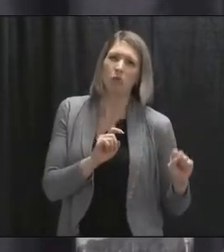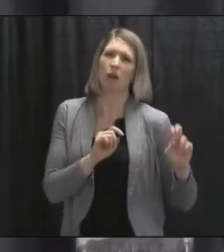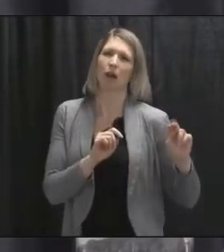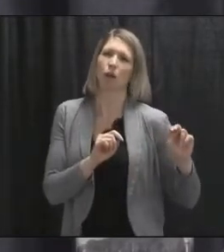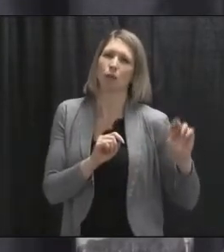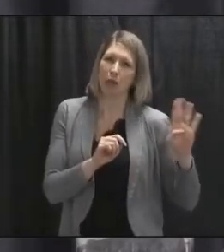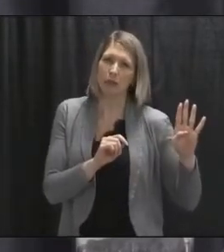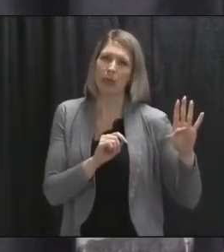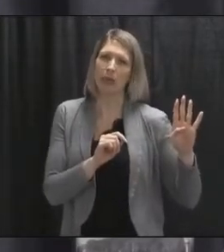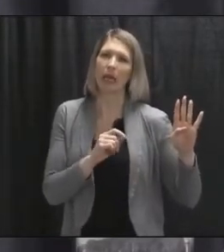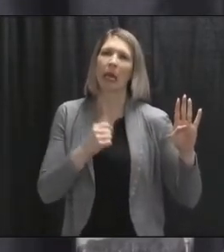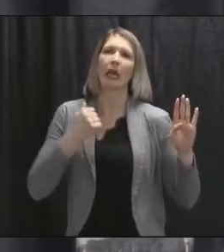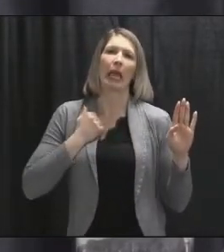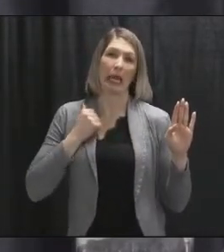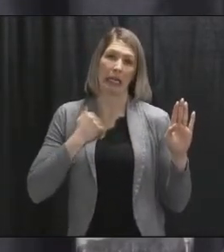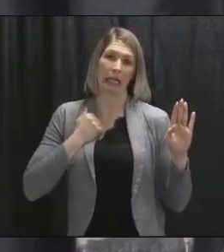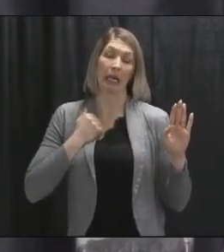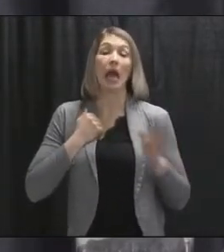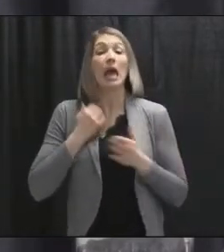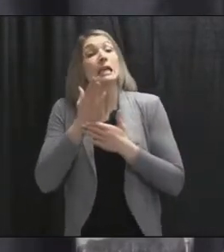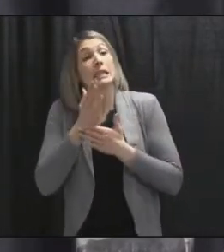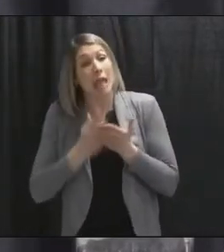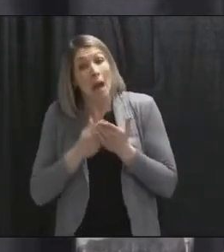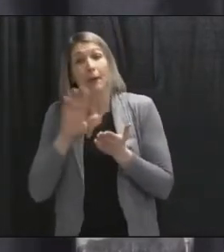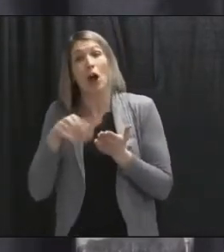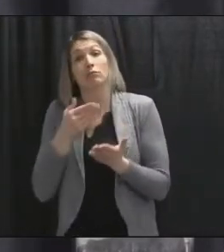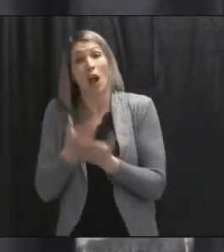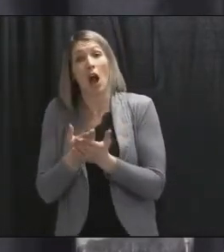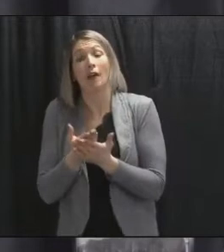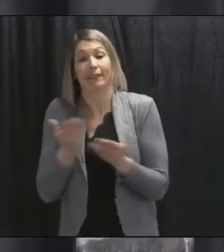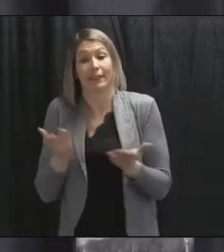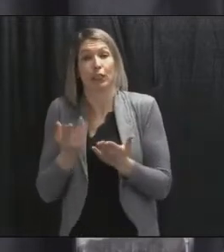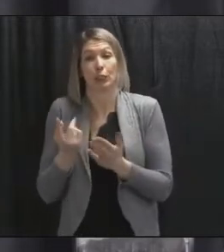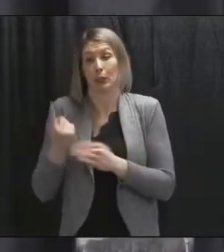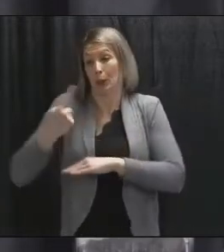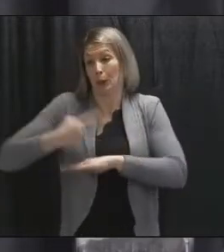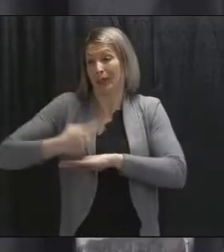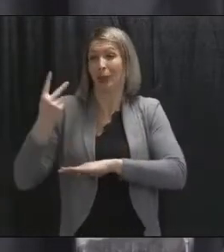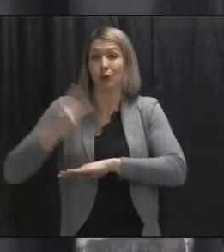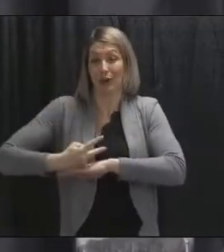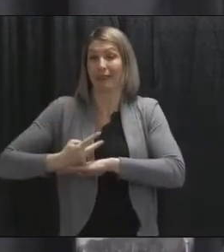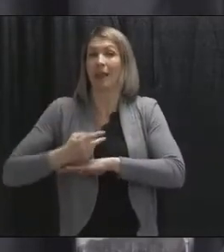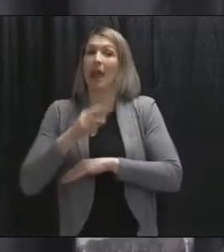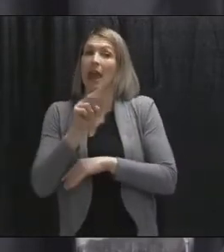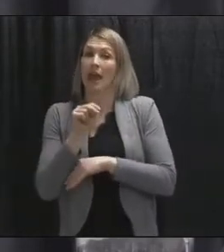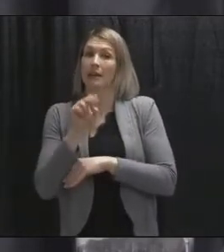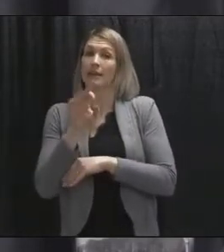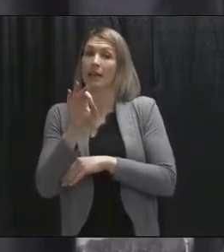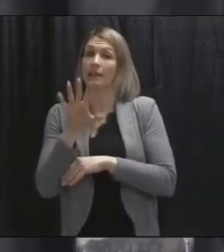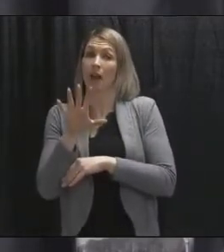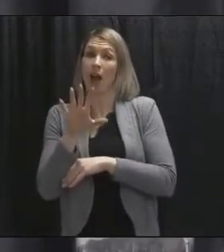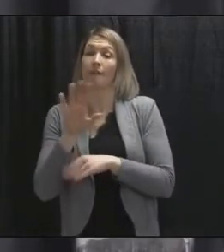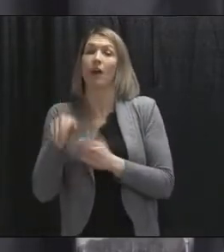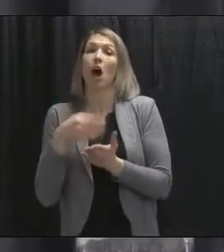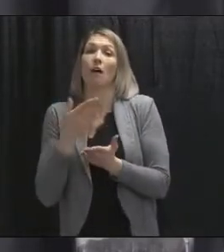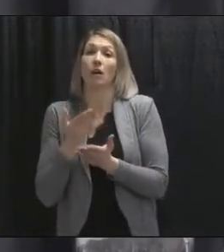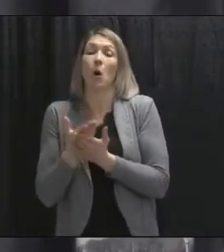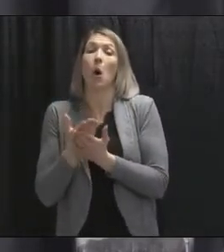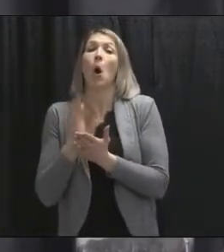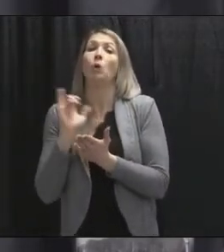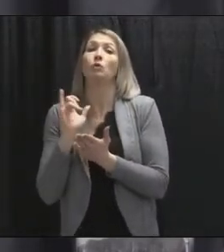process. We have had some deliveries over the course of the last few days of N95s. And I think at this point, I'd also like to shout